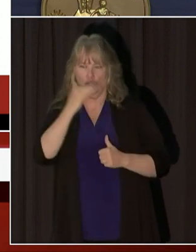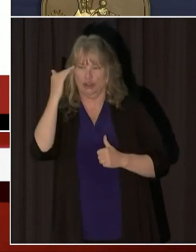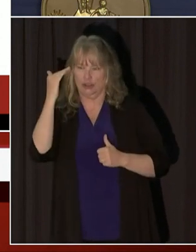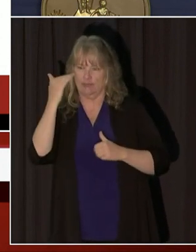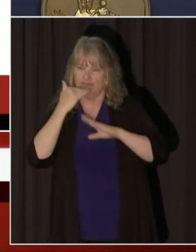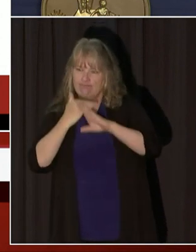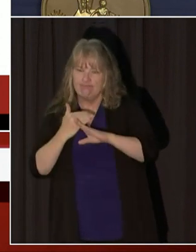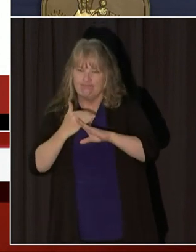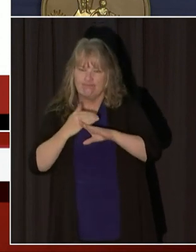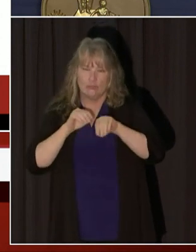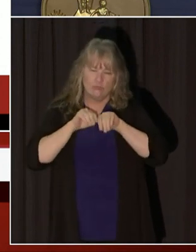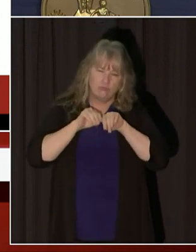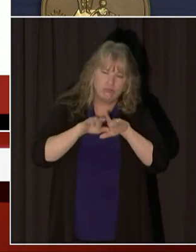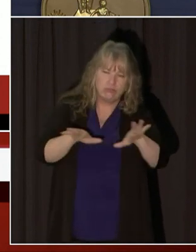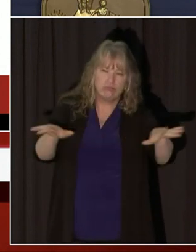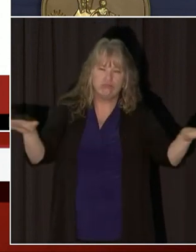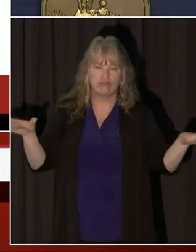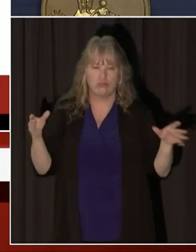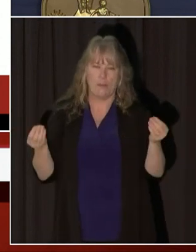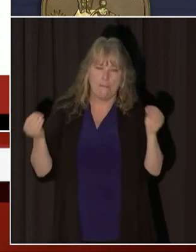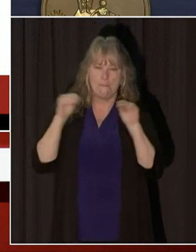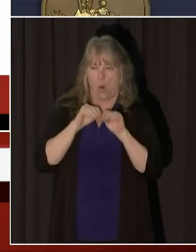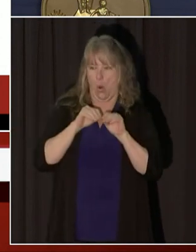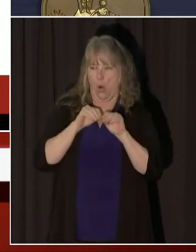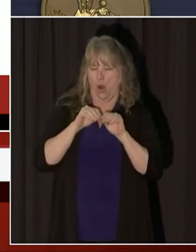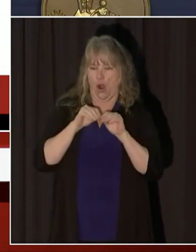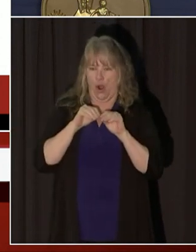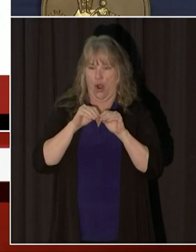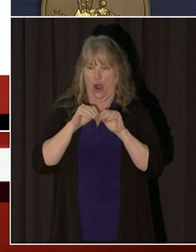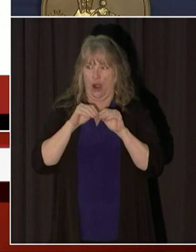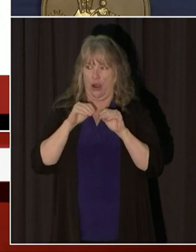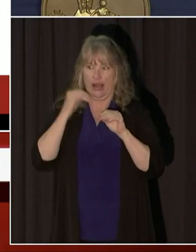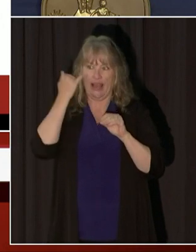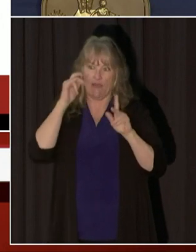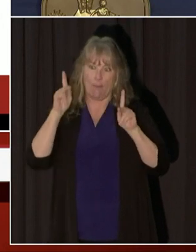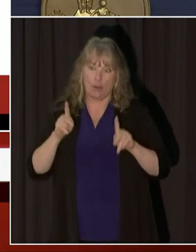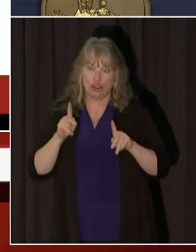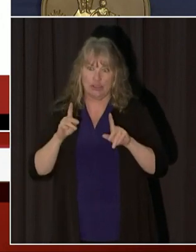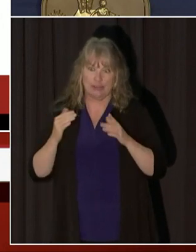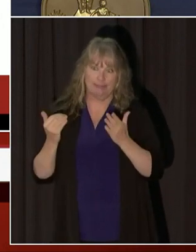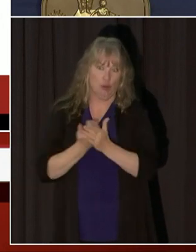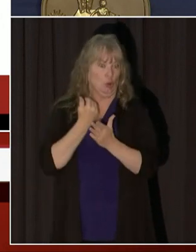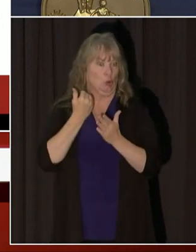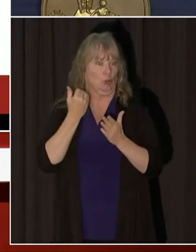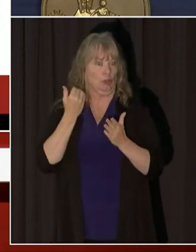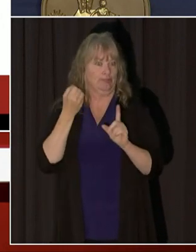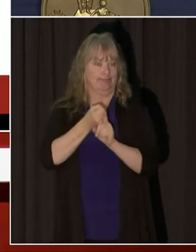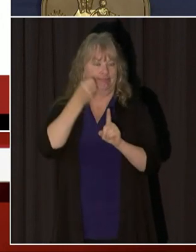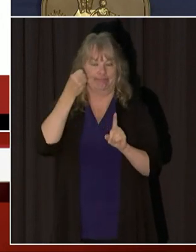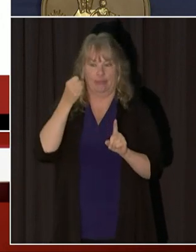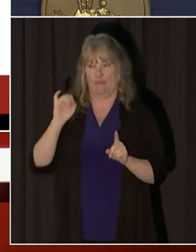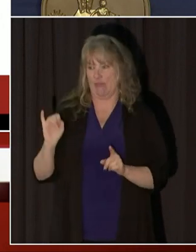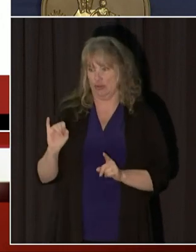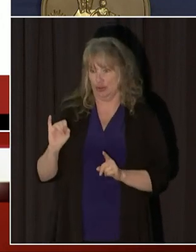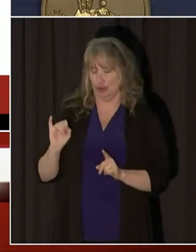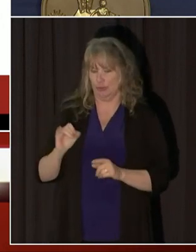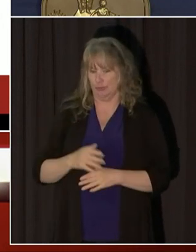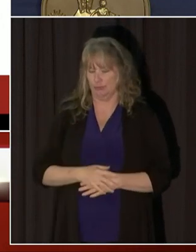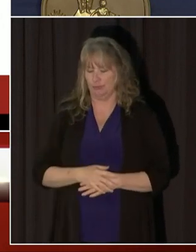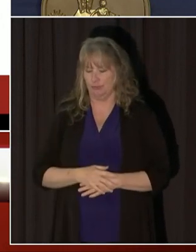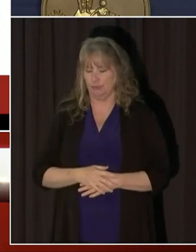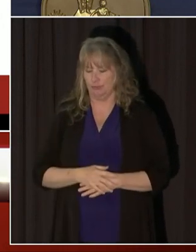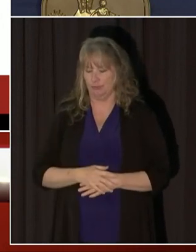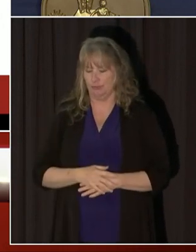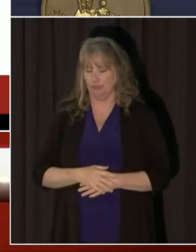widespread community transmission when we see those new infections, but we're able to keep it under control. Earlier